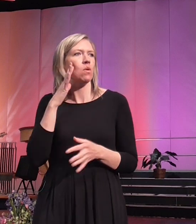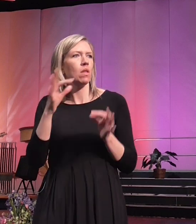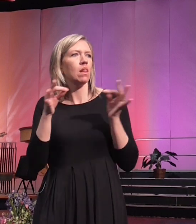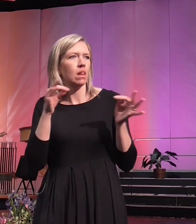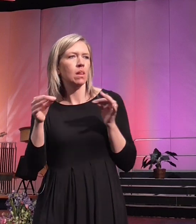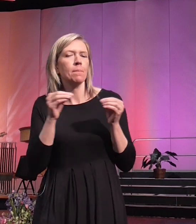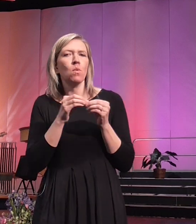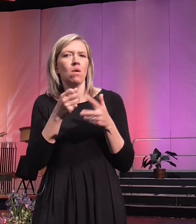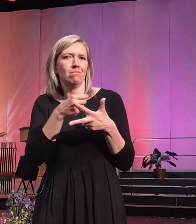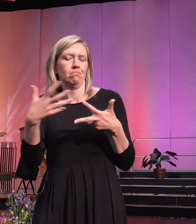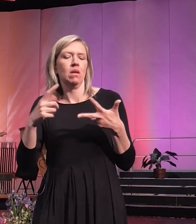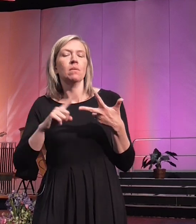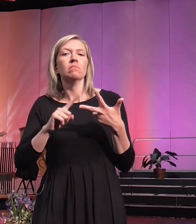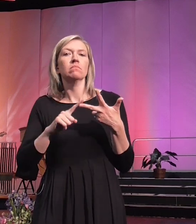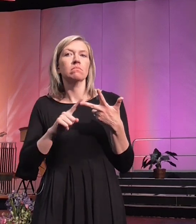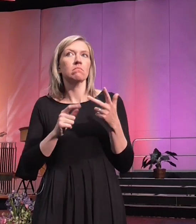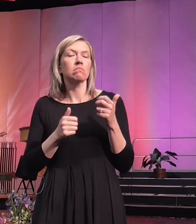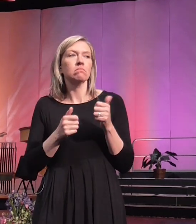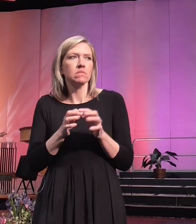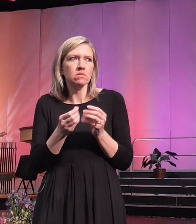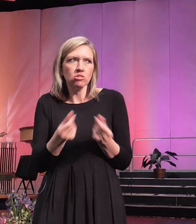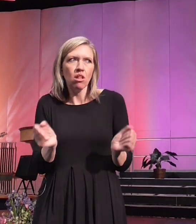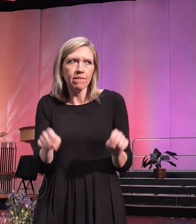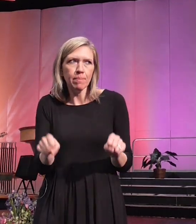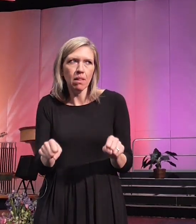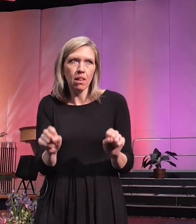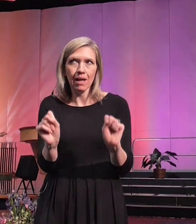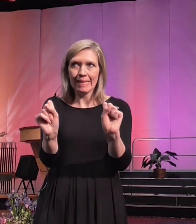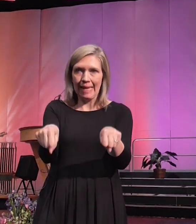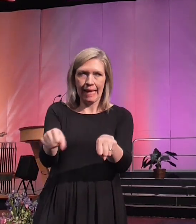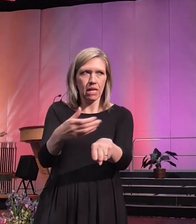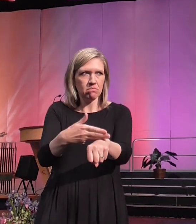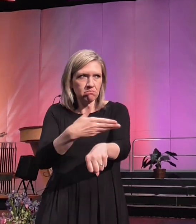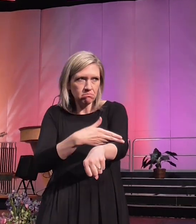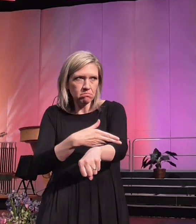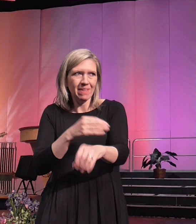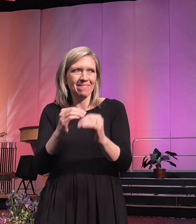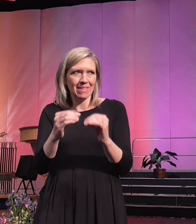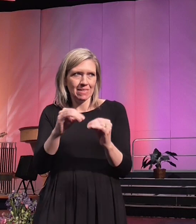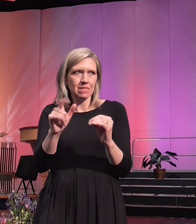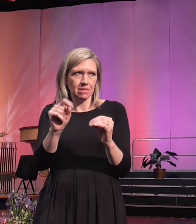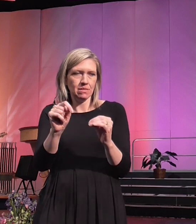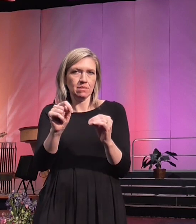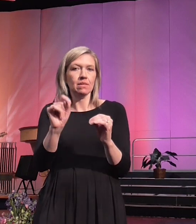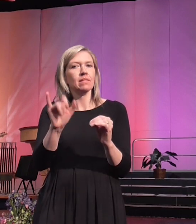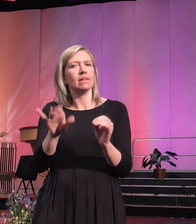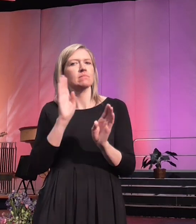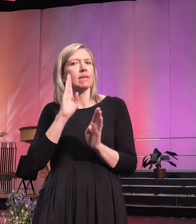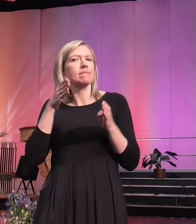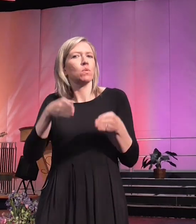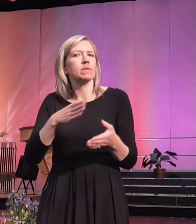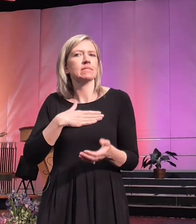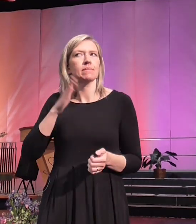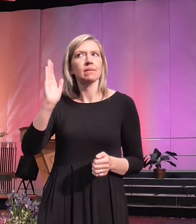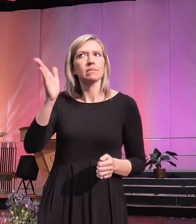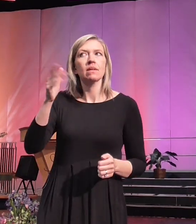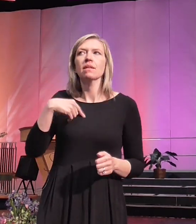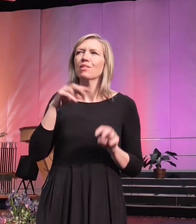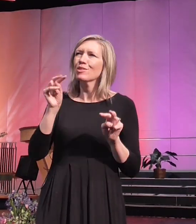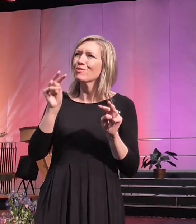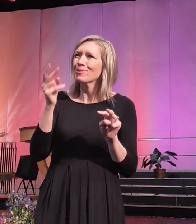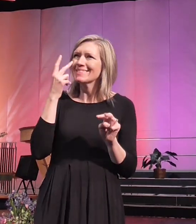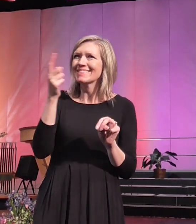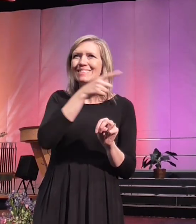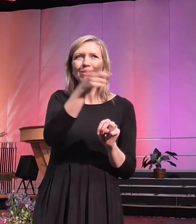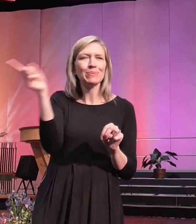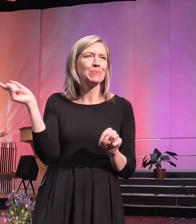more. But importantly, it's solvable, and we can still fix this, and that's what I'll be focusing on. So I look forward to